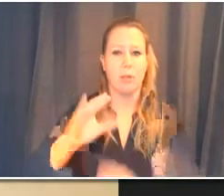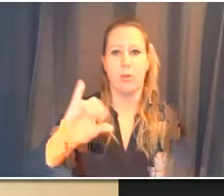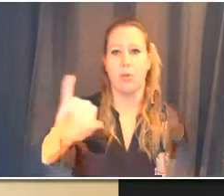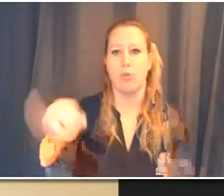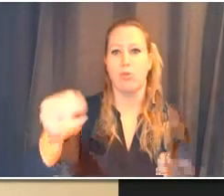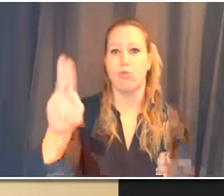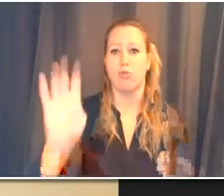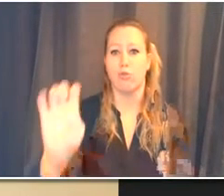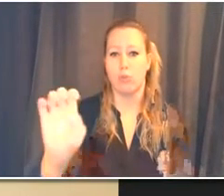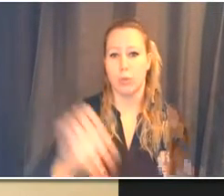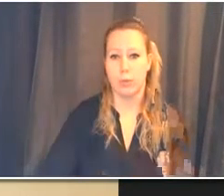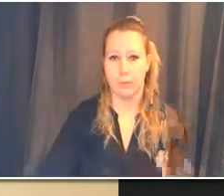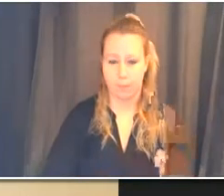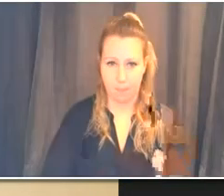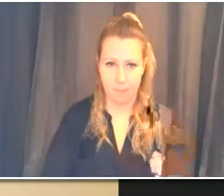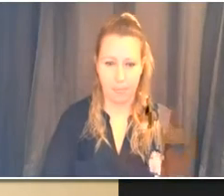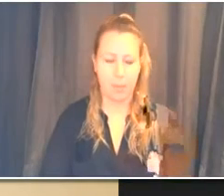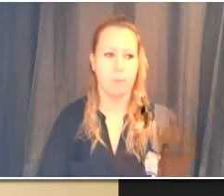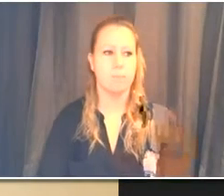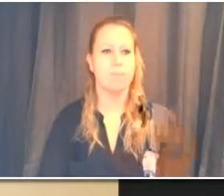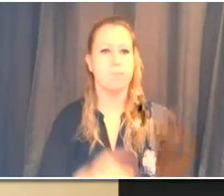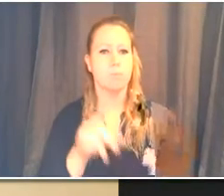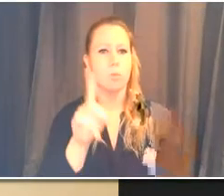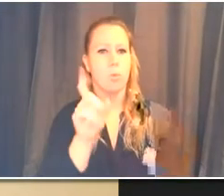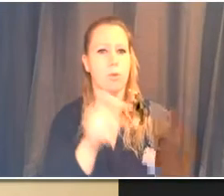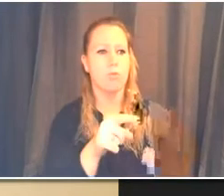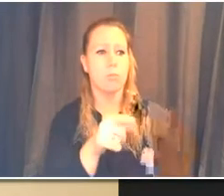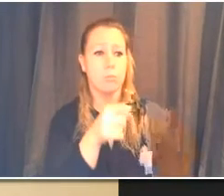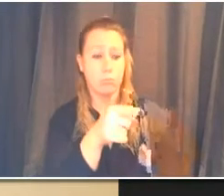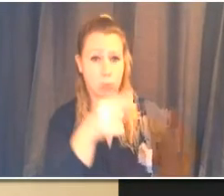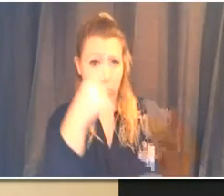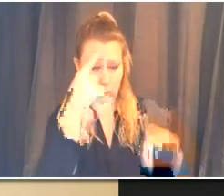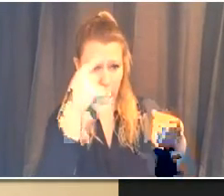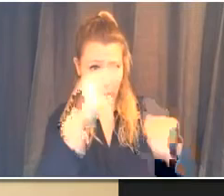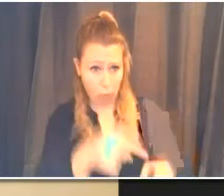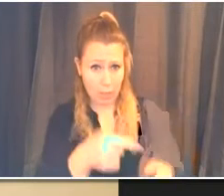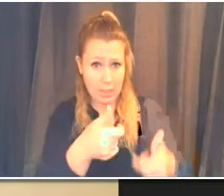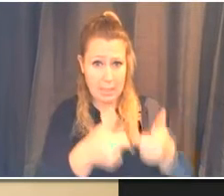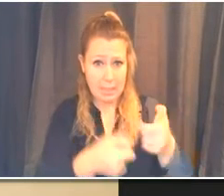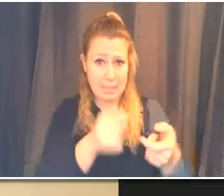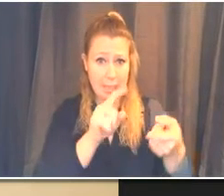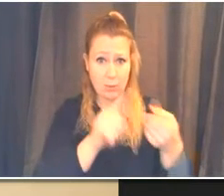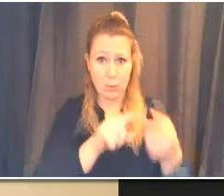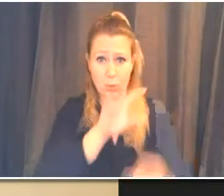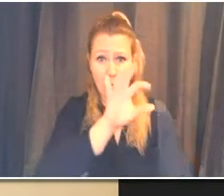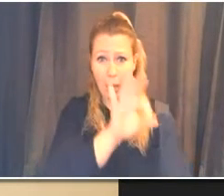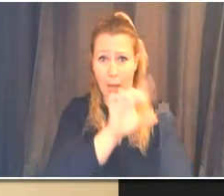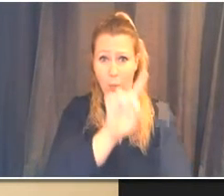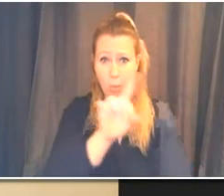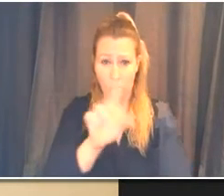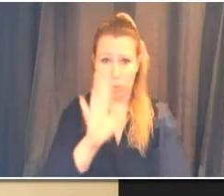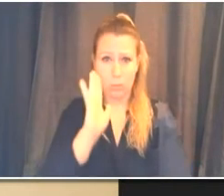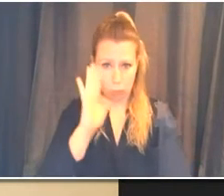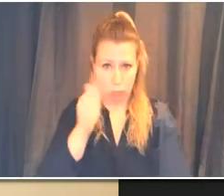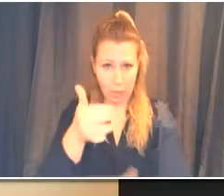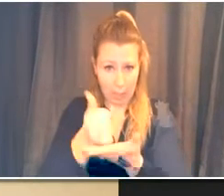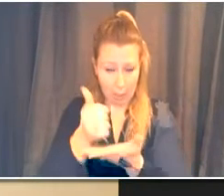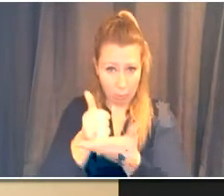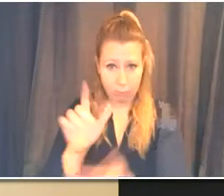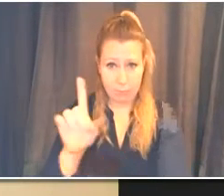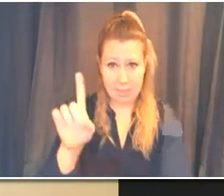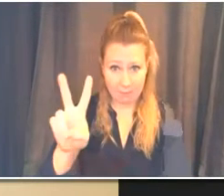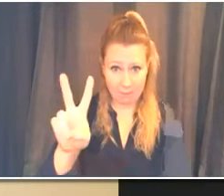I specifically asked about uh DV cases because Texa 911 was supposed to be operational already so we're going